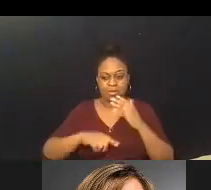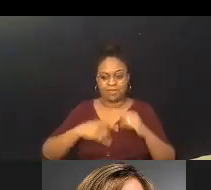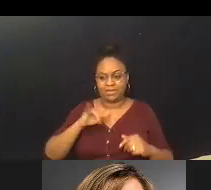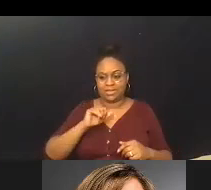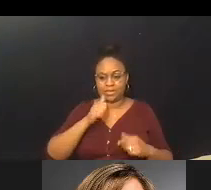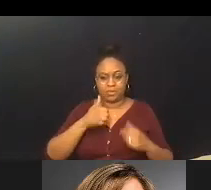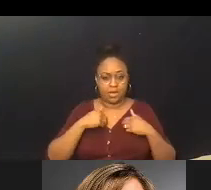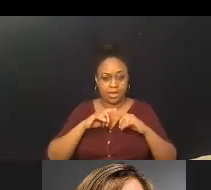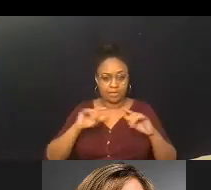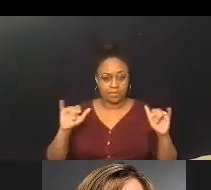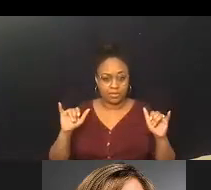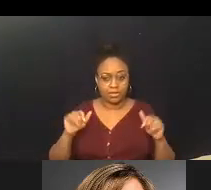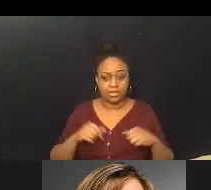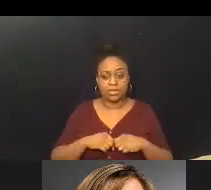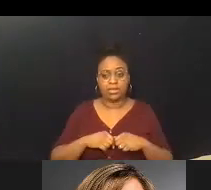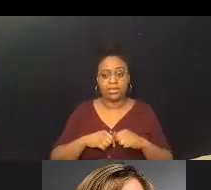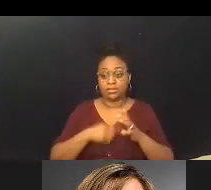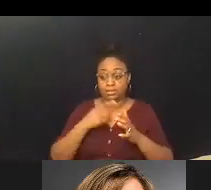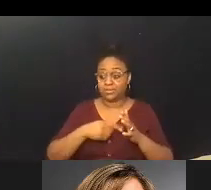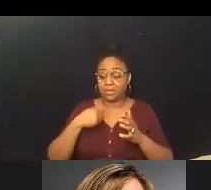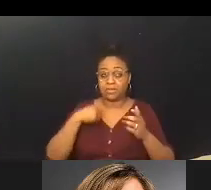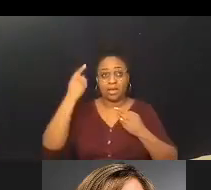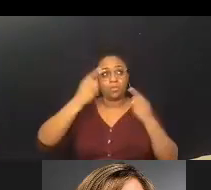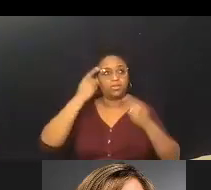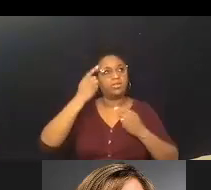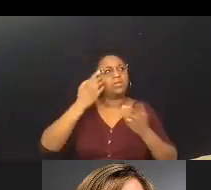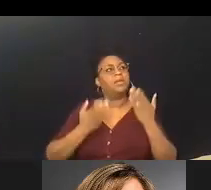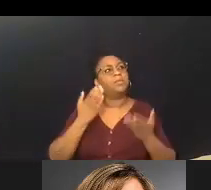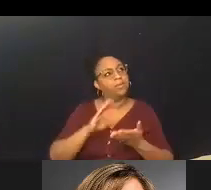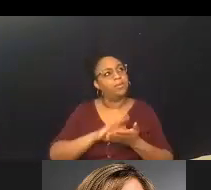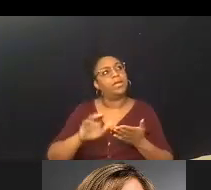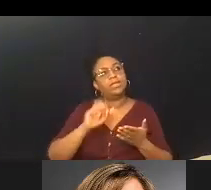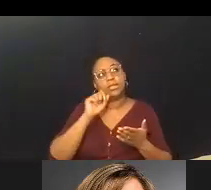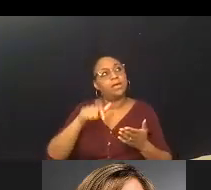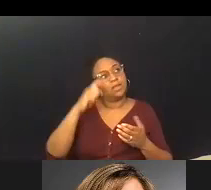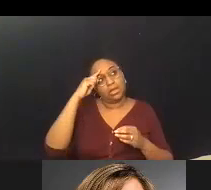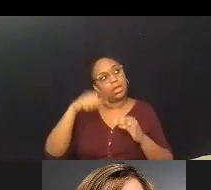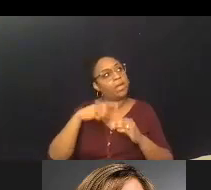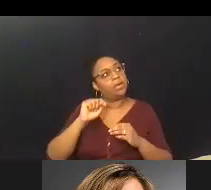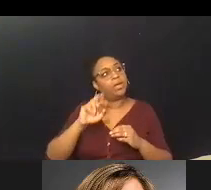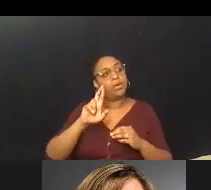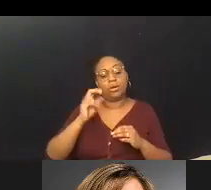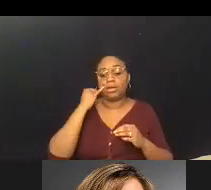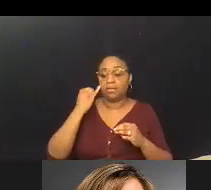I wonder, I think, oh, that could be nice to not have to worry about it, or not have to think about it, or not have to engage it.